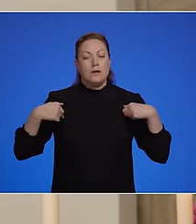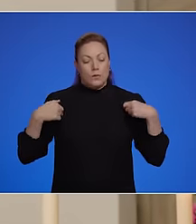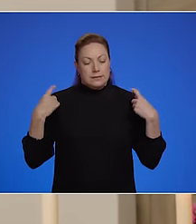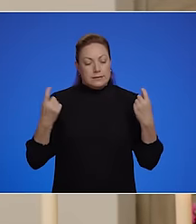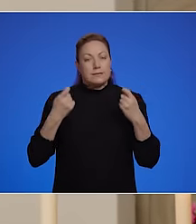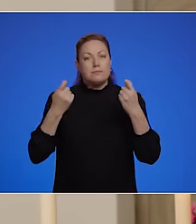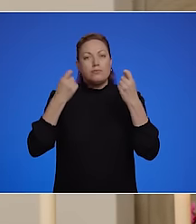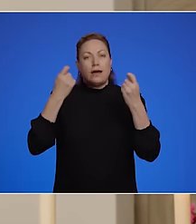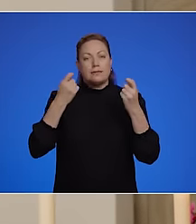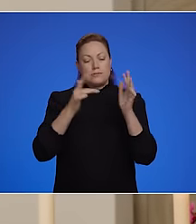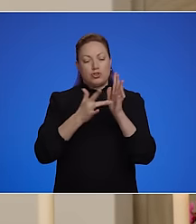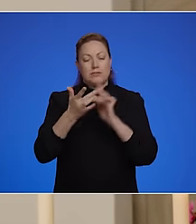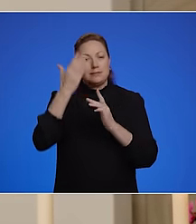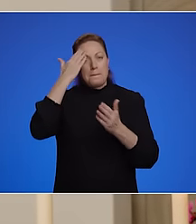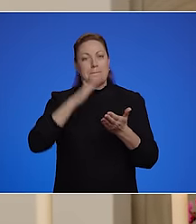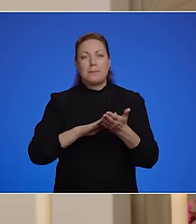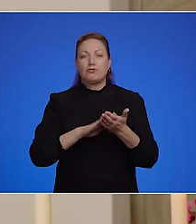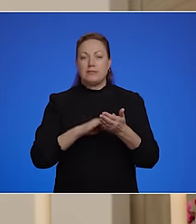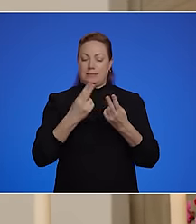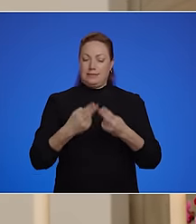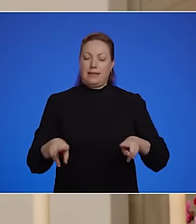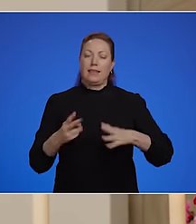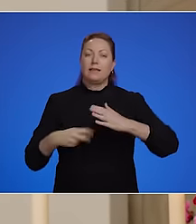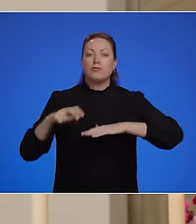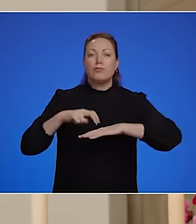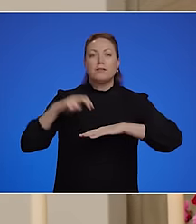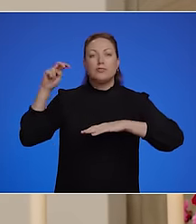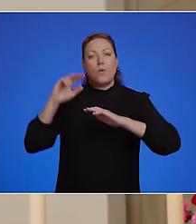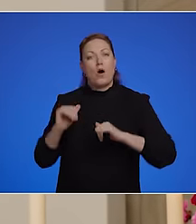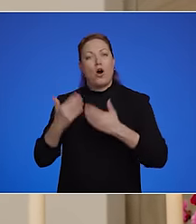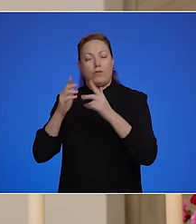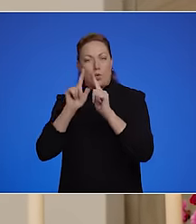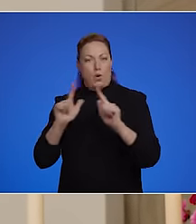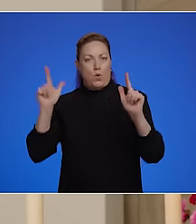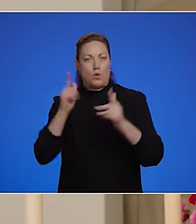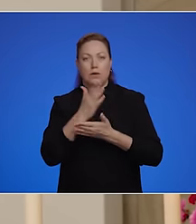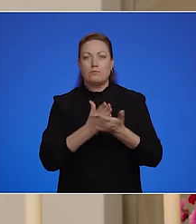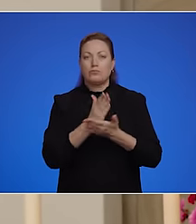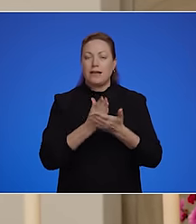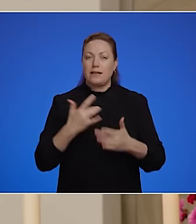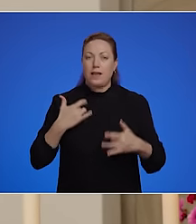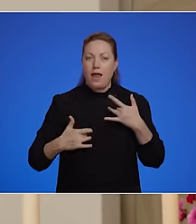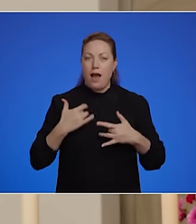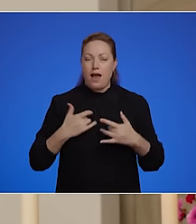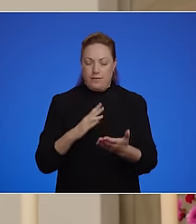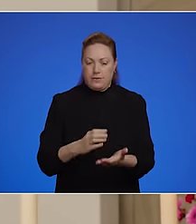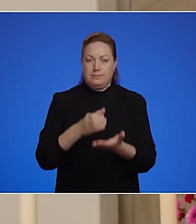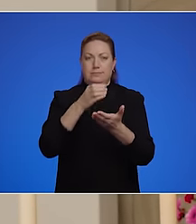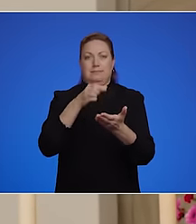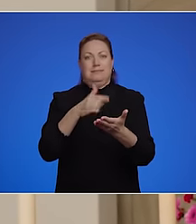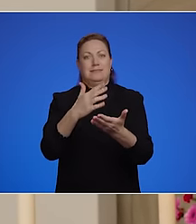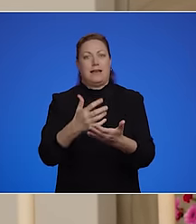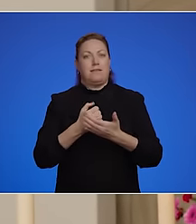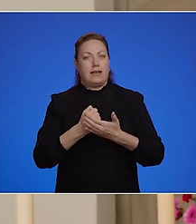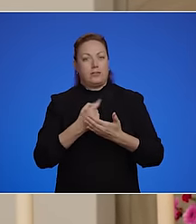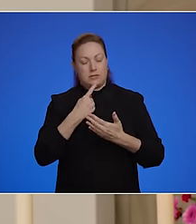Therefore, as we celebrate the memorial of his death and resurrection, we offer you, Lord, the bread of life and the chalice of